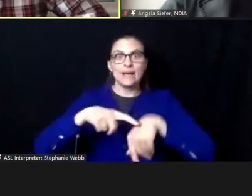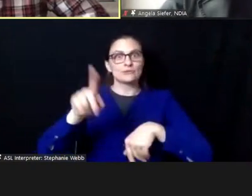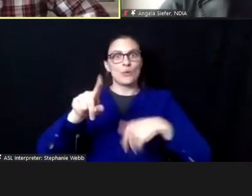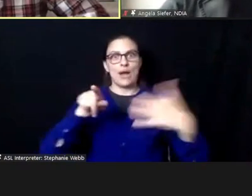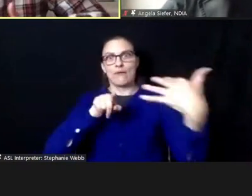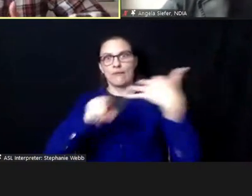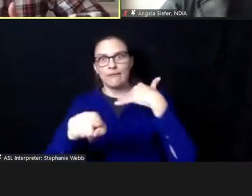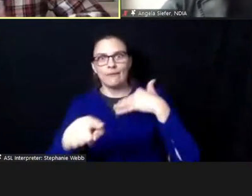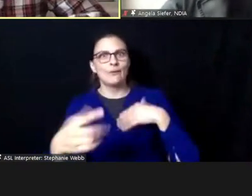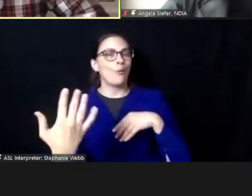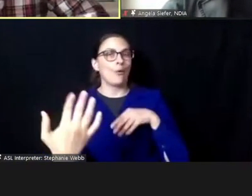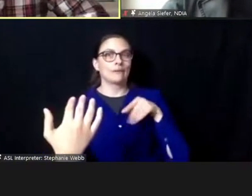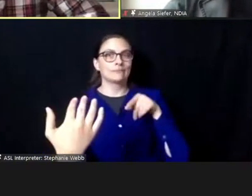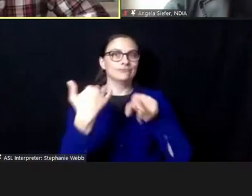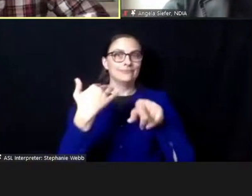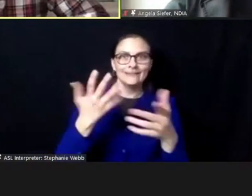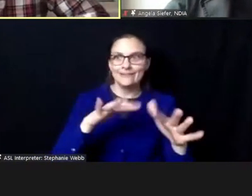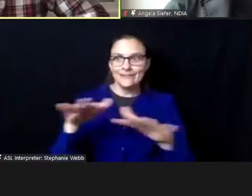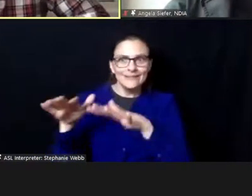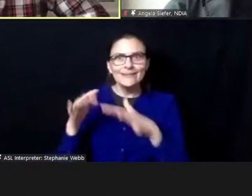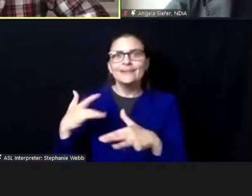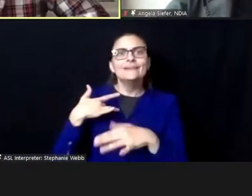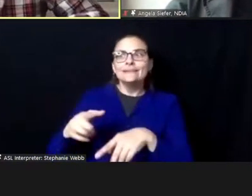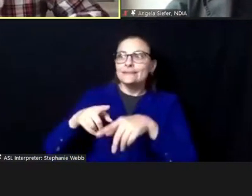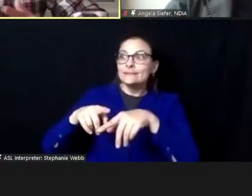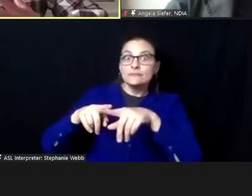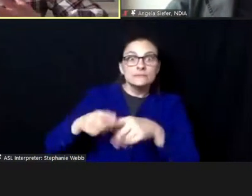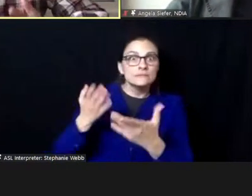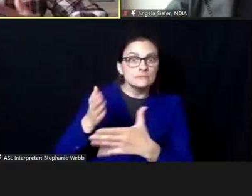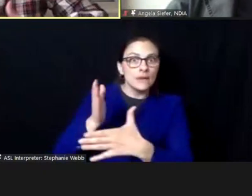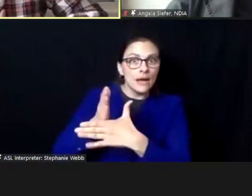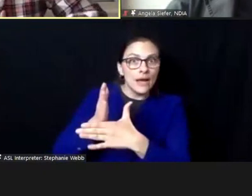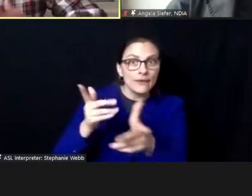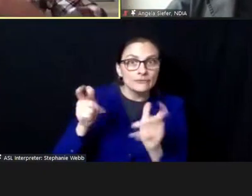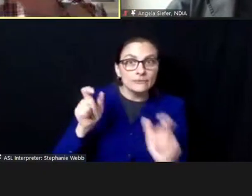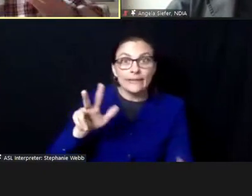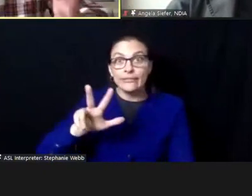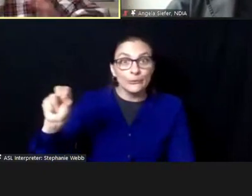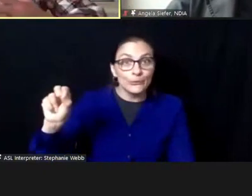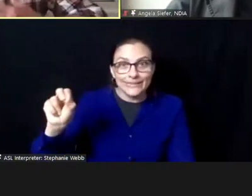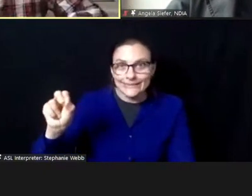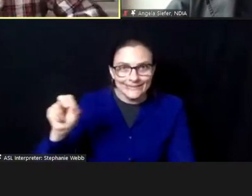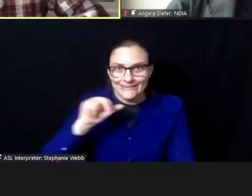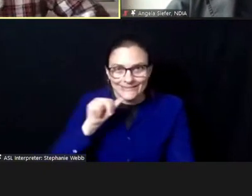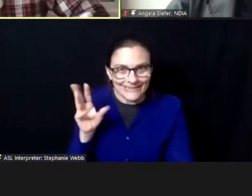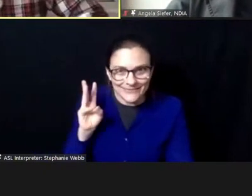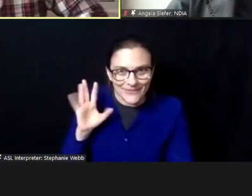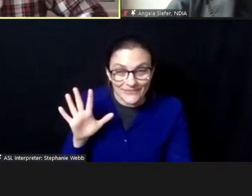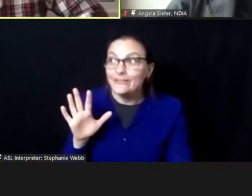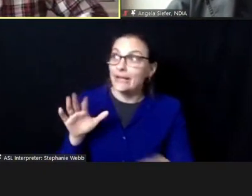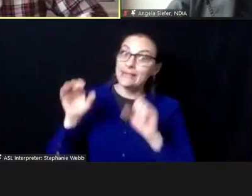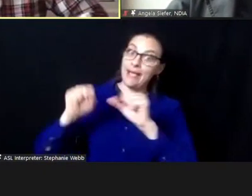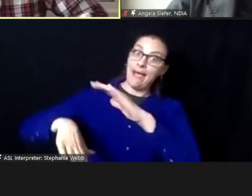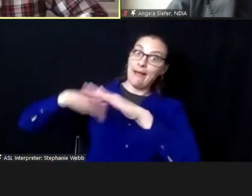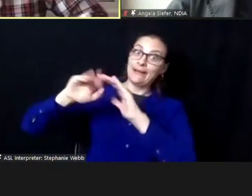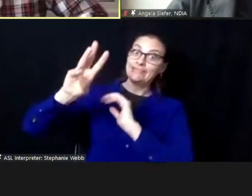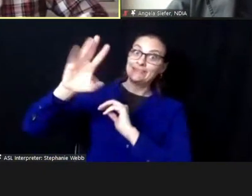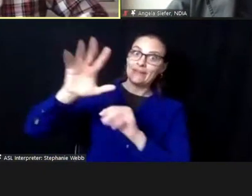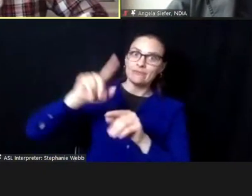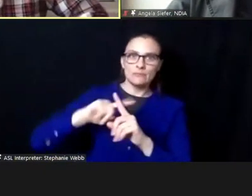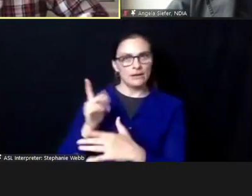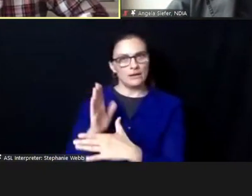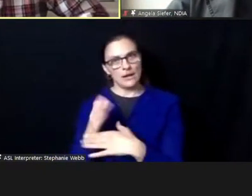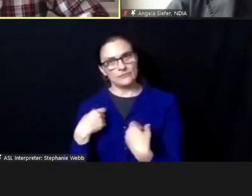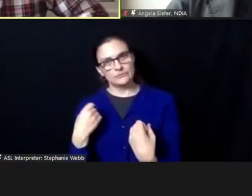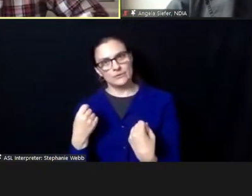It could be 30. So, you know, the ISPs will push back. Like, there's a lot of different factors as to why consumers aren't getting